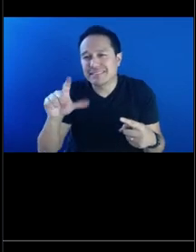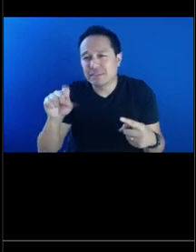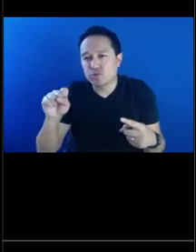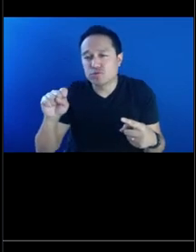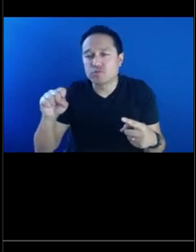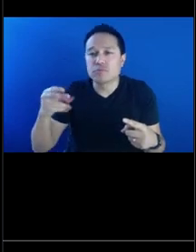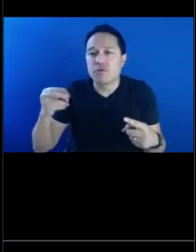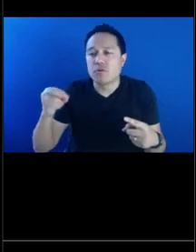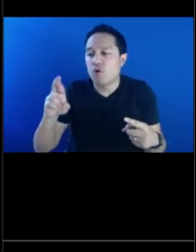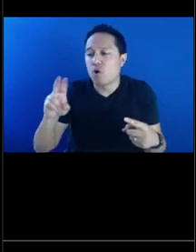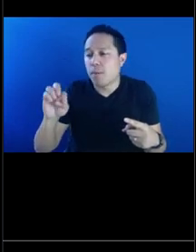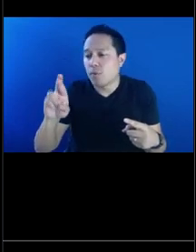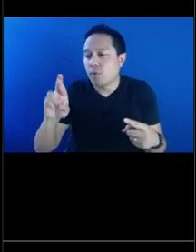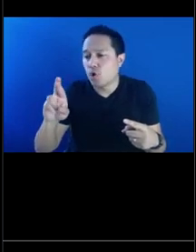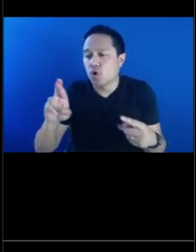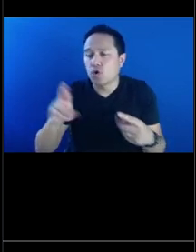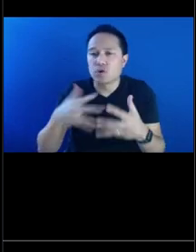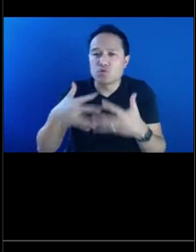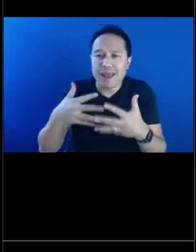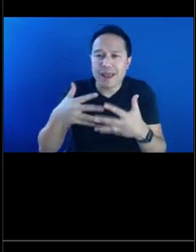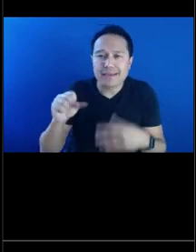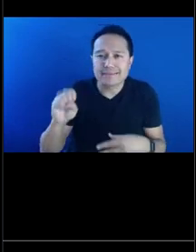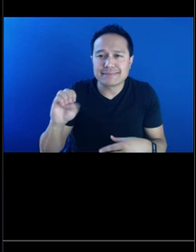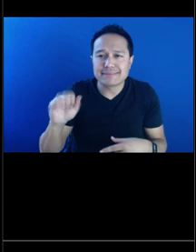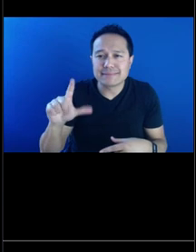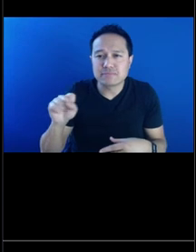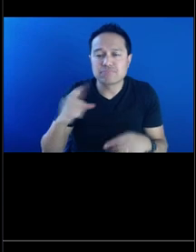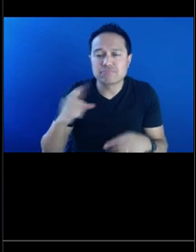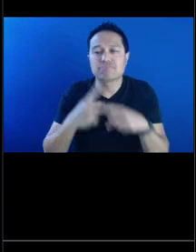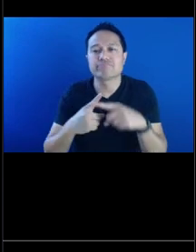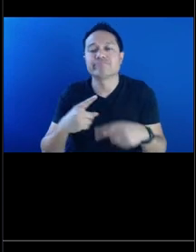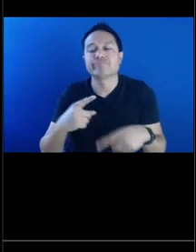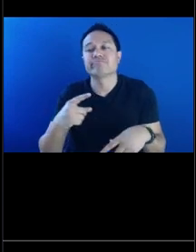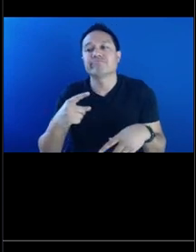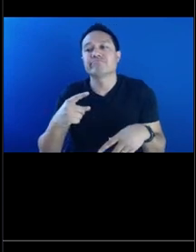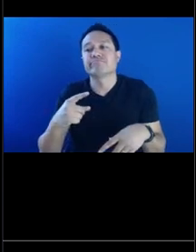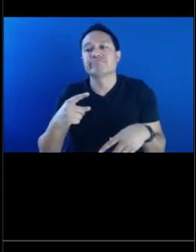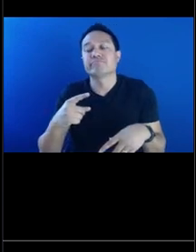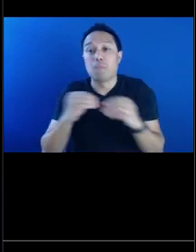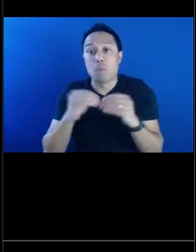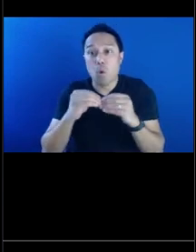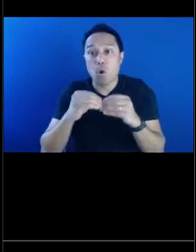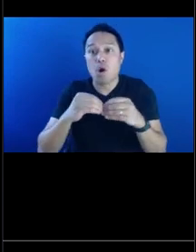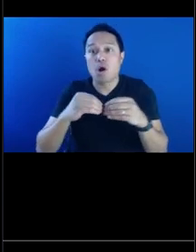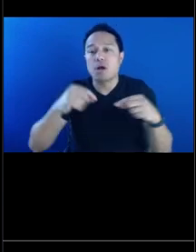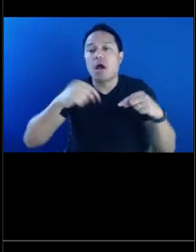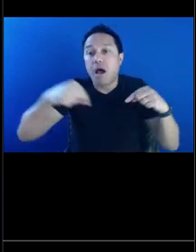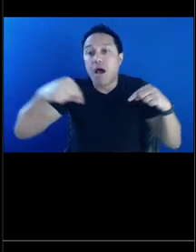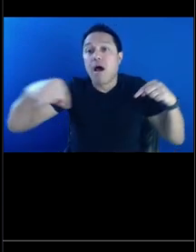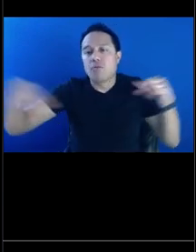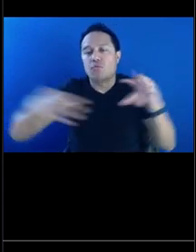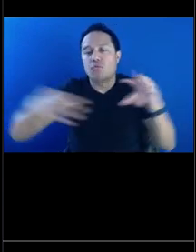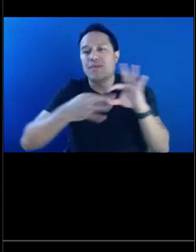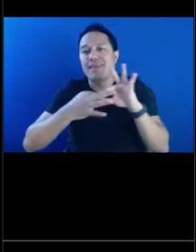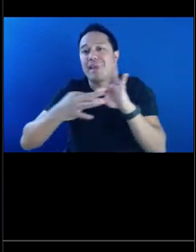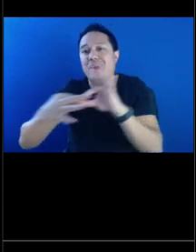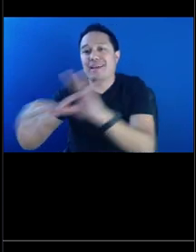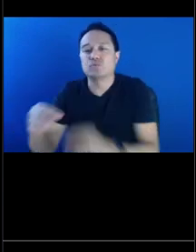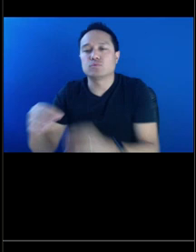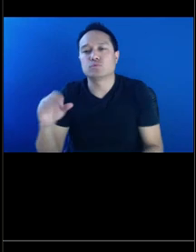gray seals, and then you have like another big split, and they're even more distantly related from things like sea lions and the type